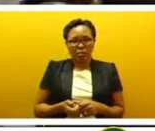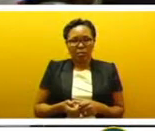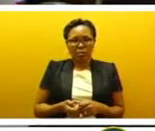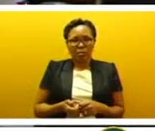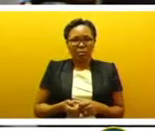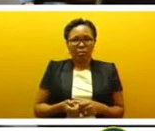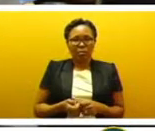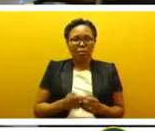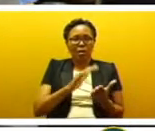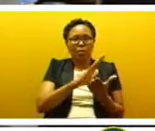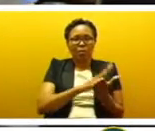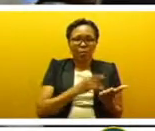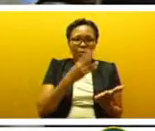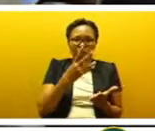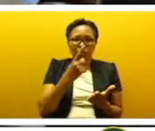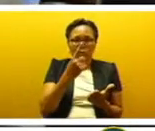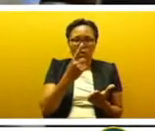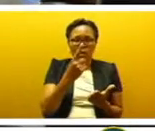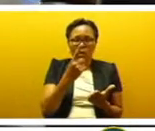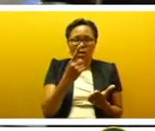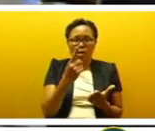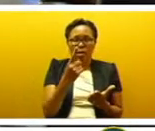So page 41 is handwritten 41.